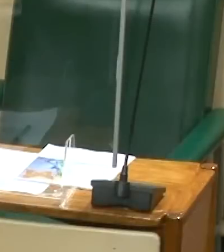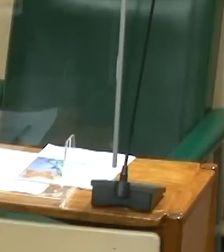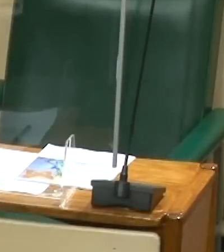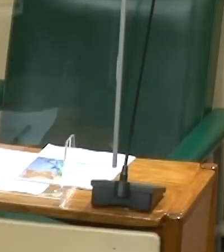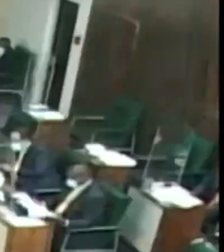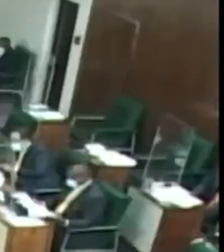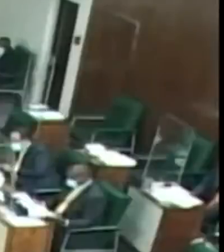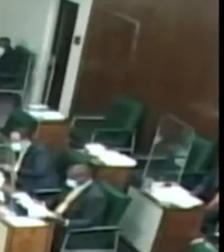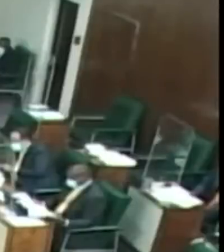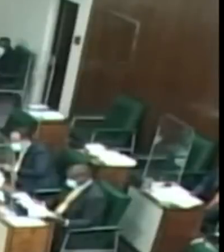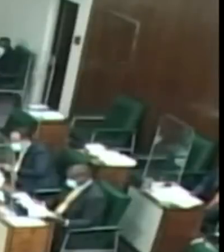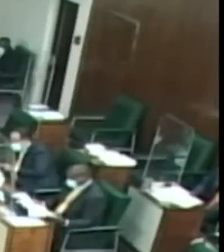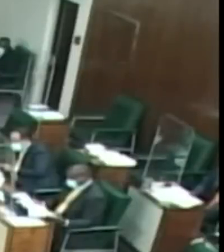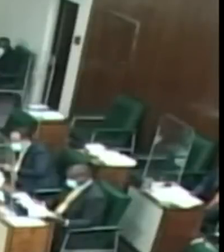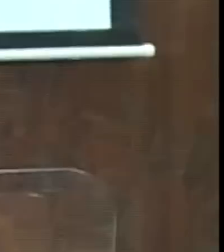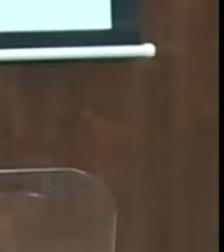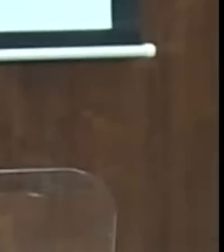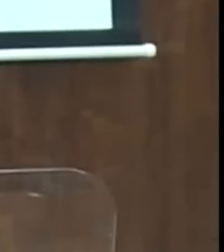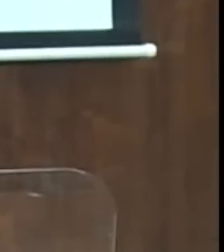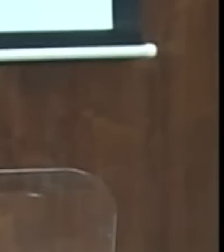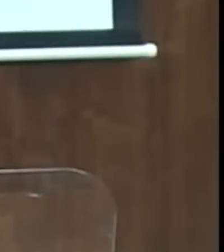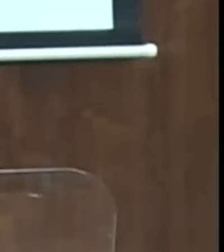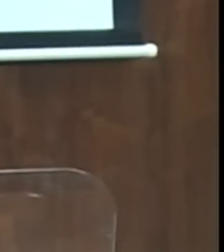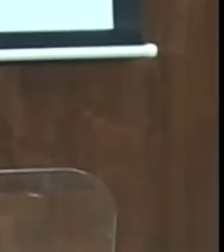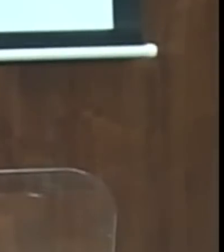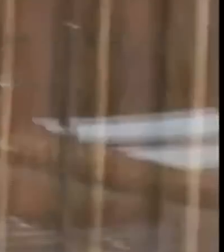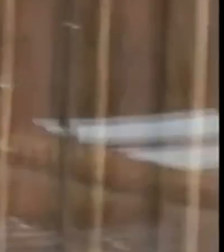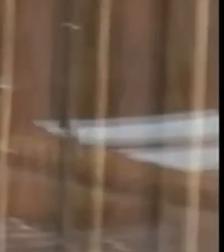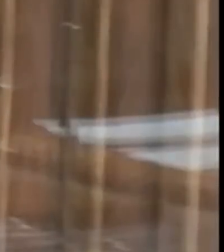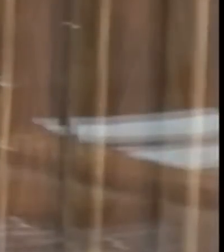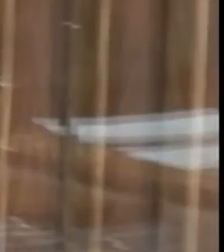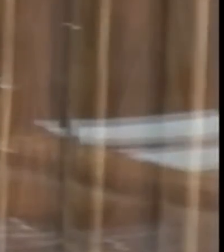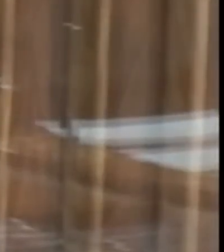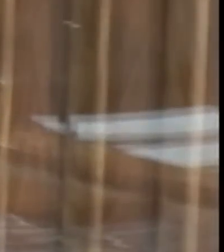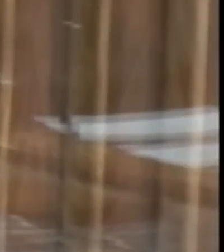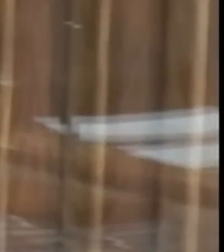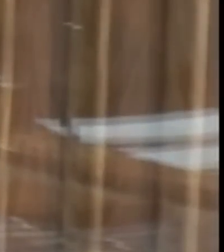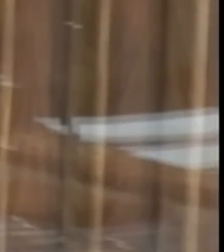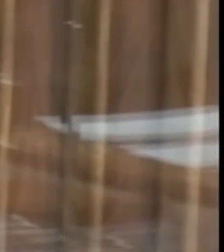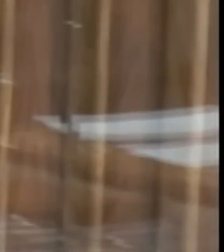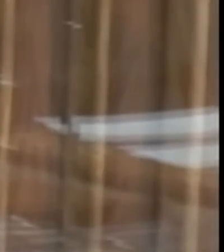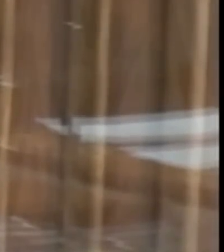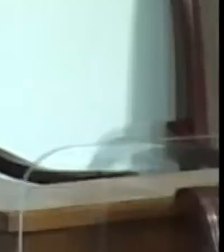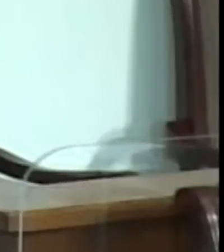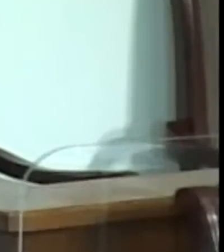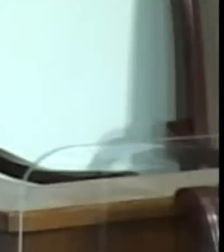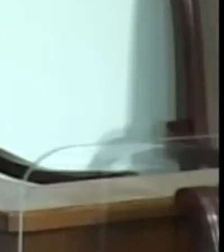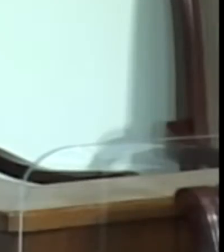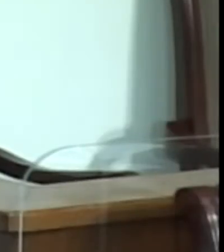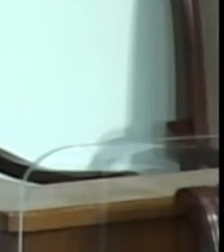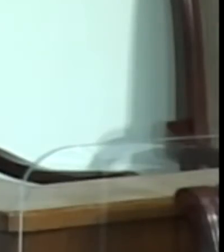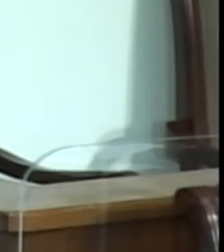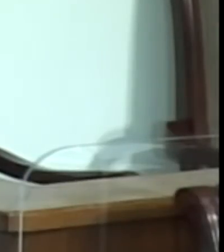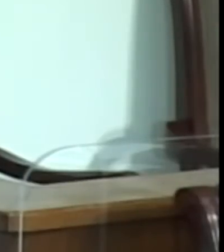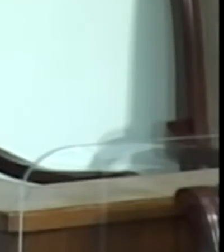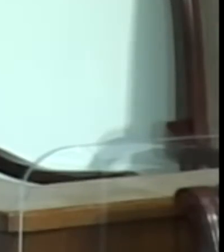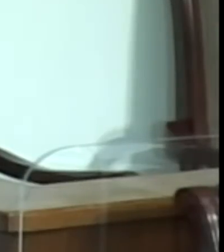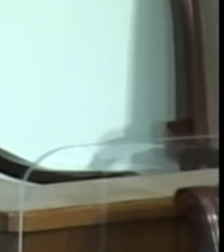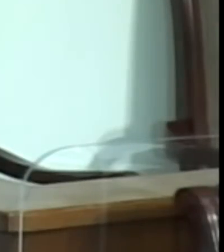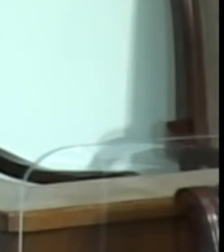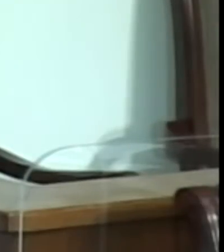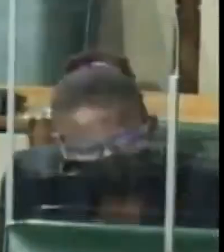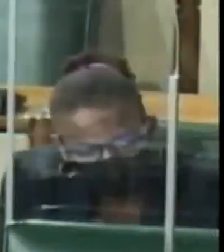of Representatives began debating on the NIDS, which was eventually passed in the House of Representatives on October 13,